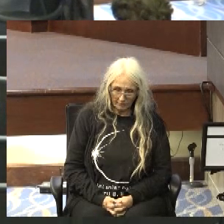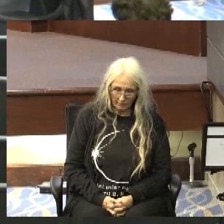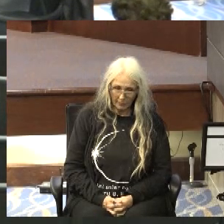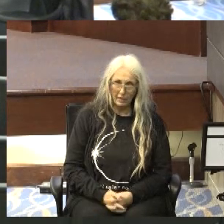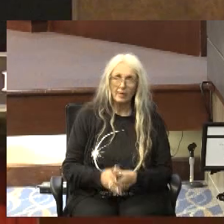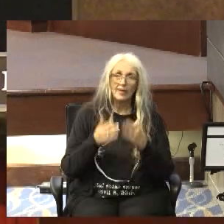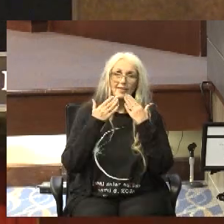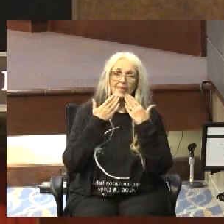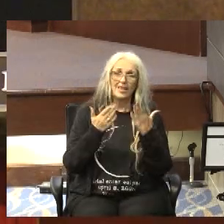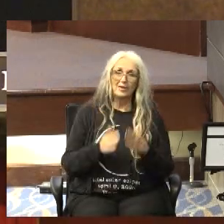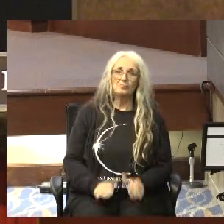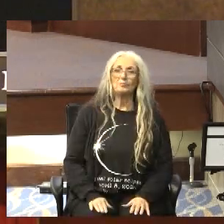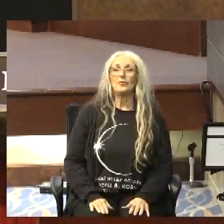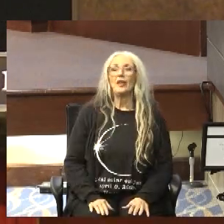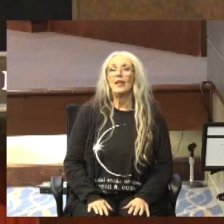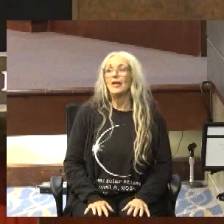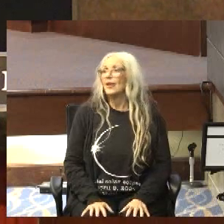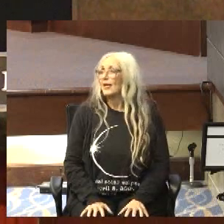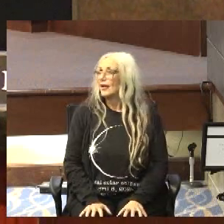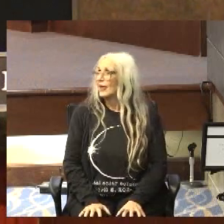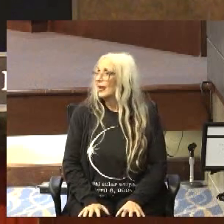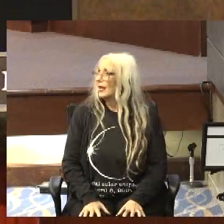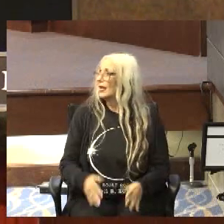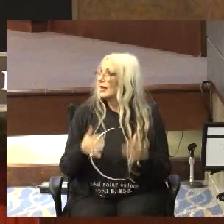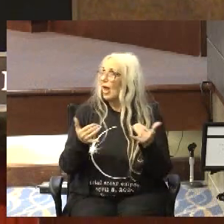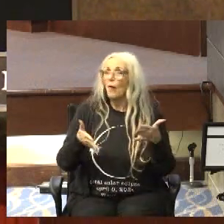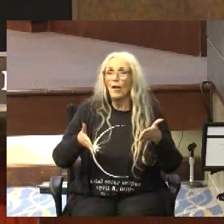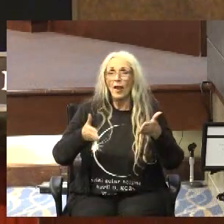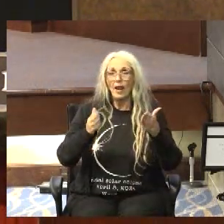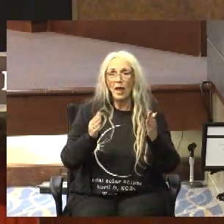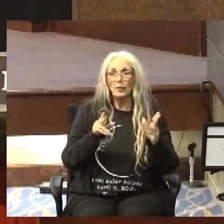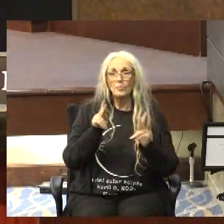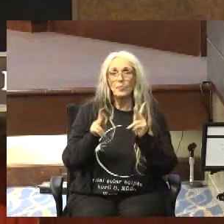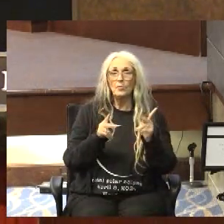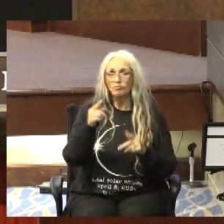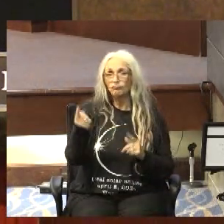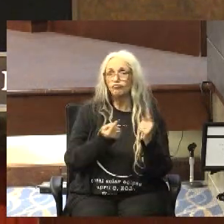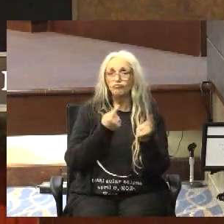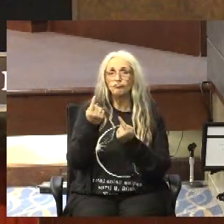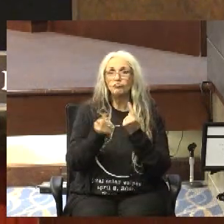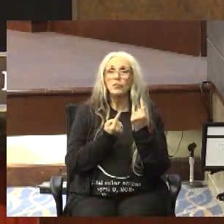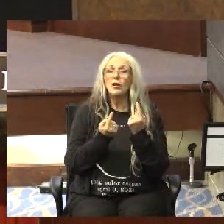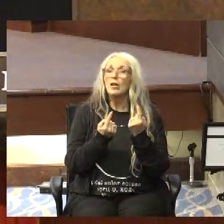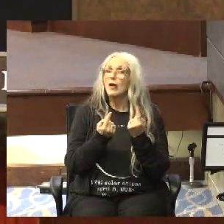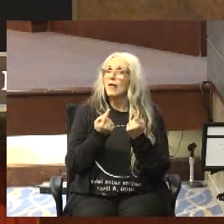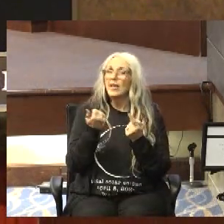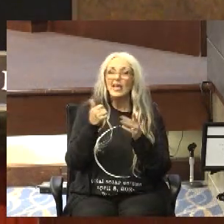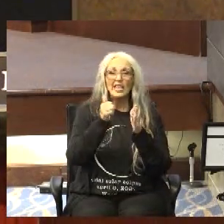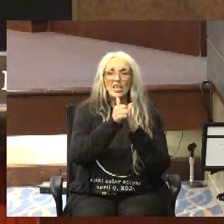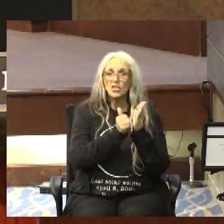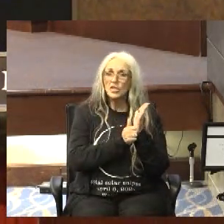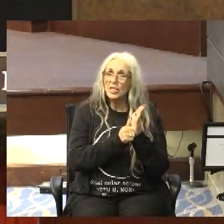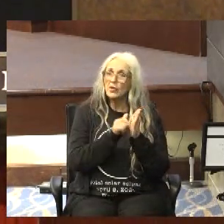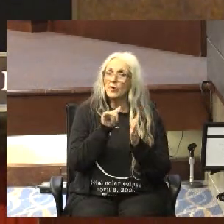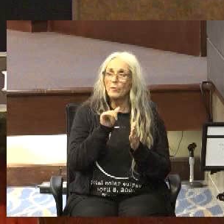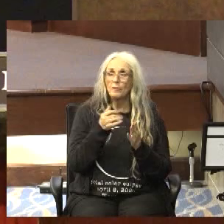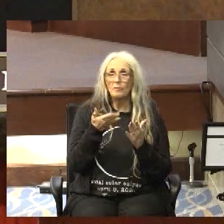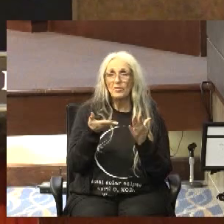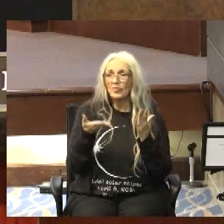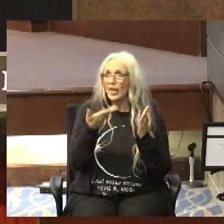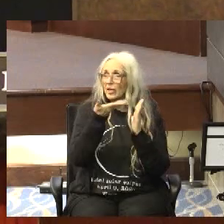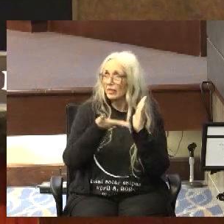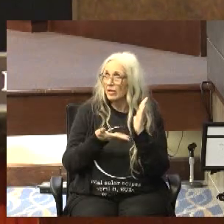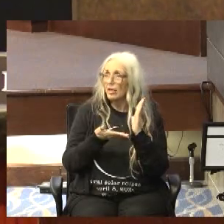Thank you. We provide an opportunity for the public to address the City Council on any agenda item or during the hearing of visitors portion of the